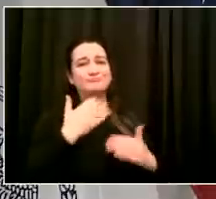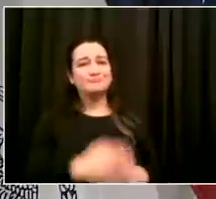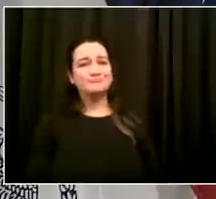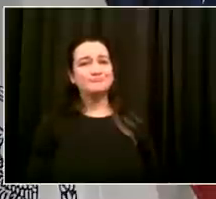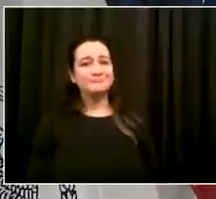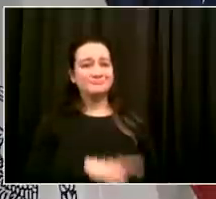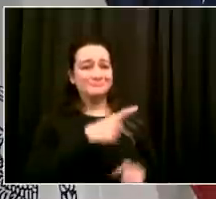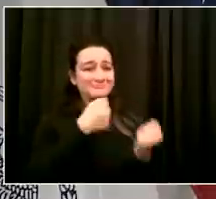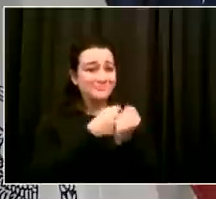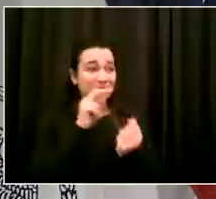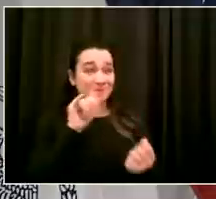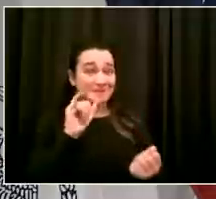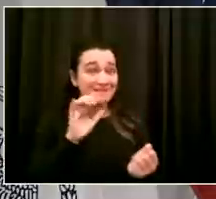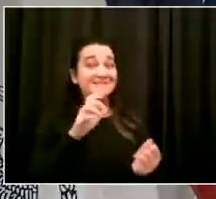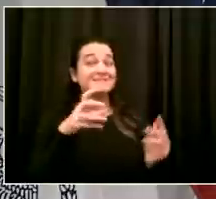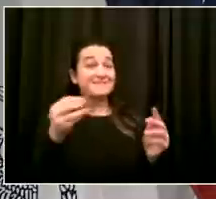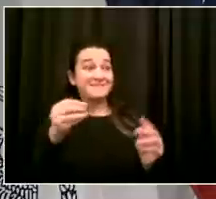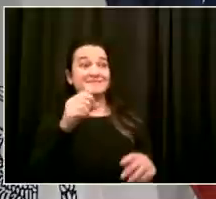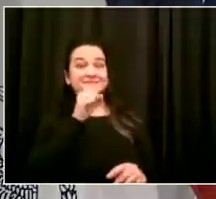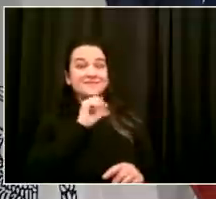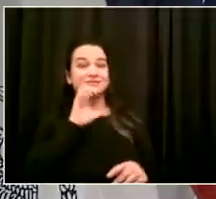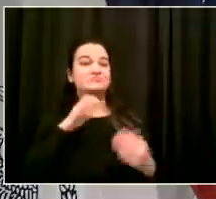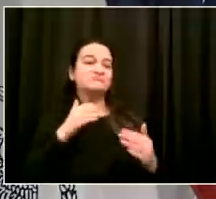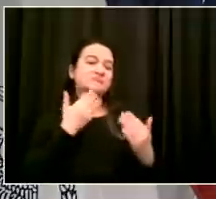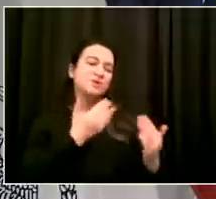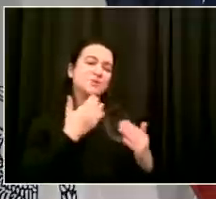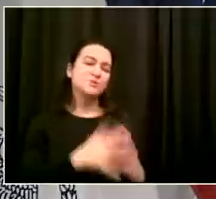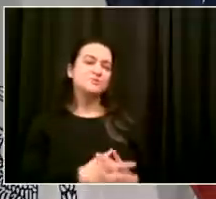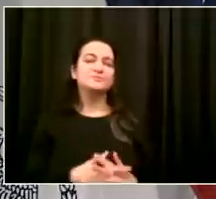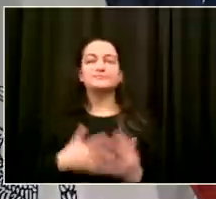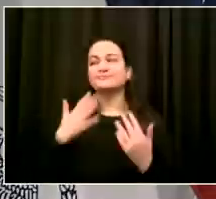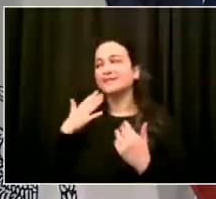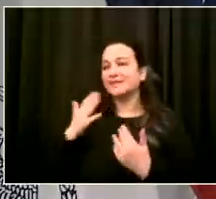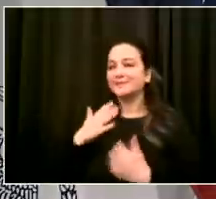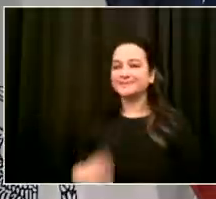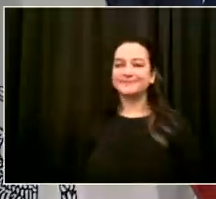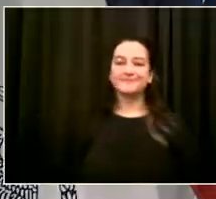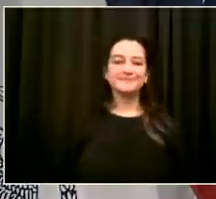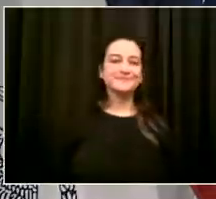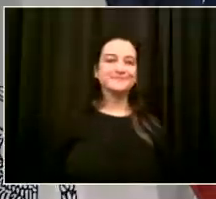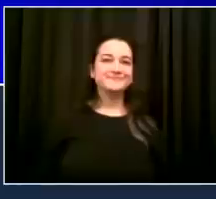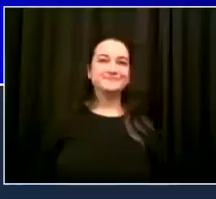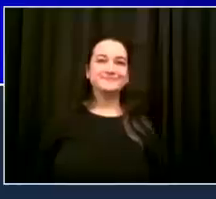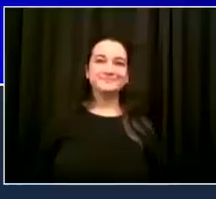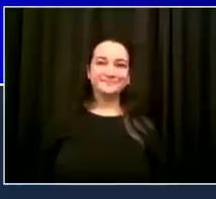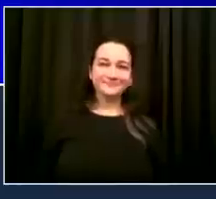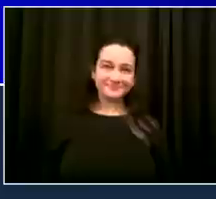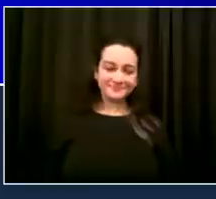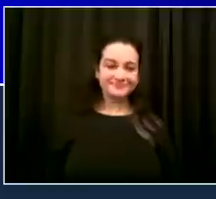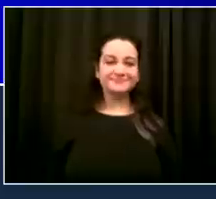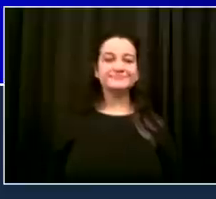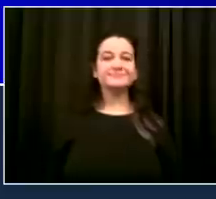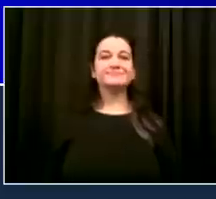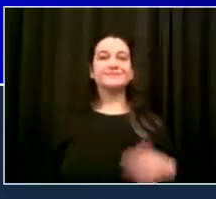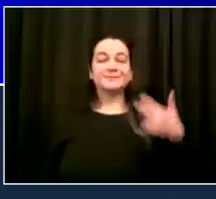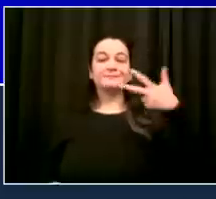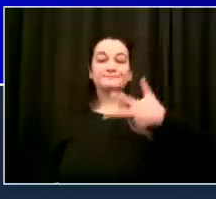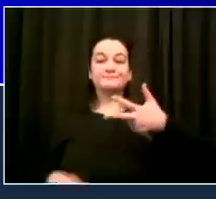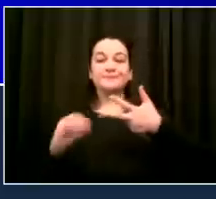team has been there for them. Thank you so much. Thank you. Okay, let's go over our indicators for the day. Number one, daily number of people admitted to New York City